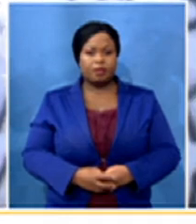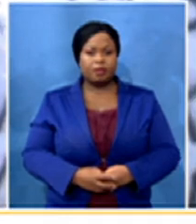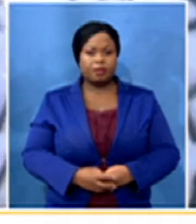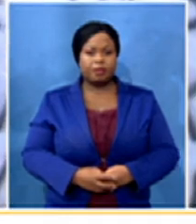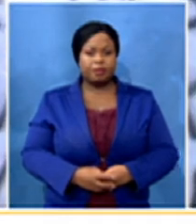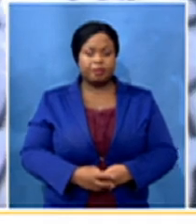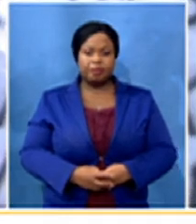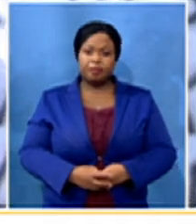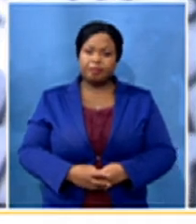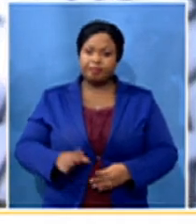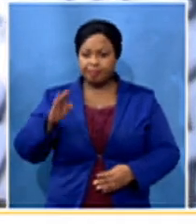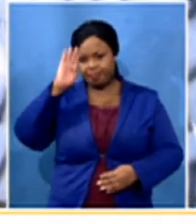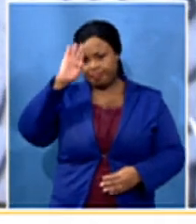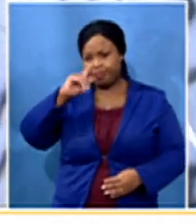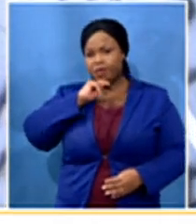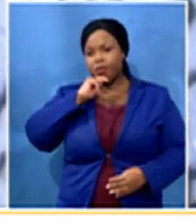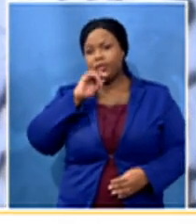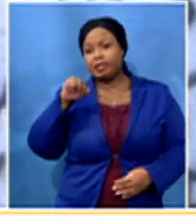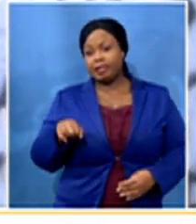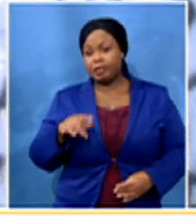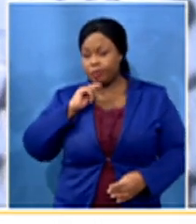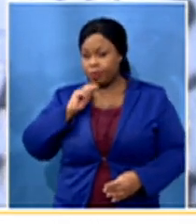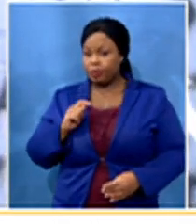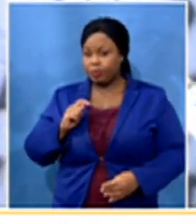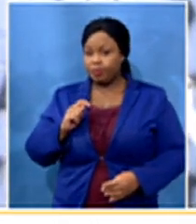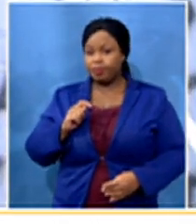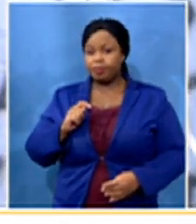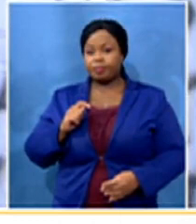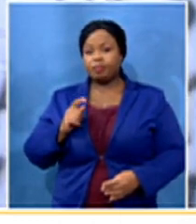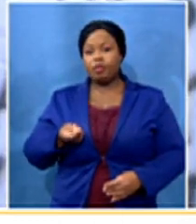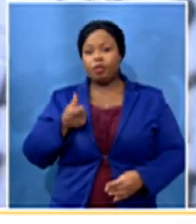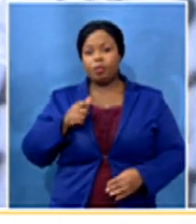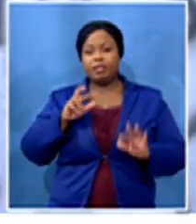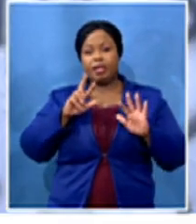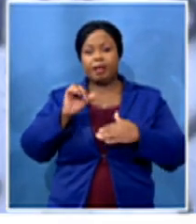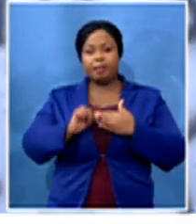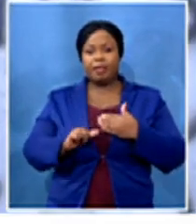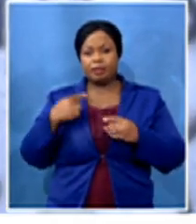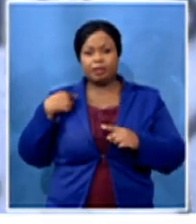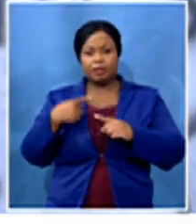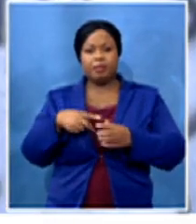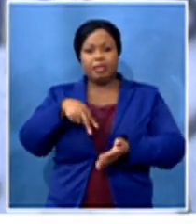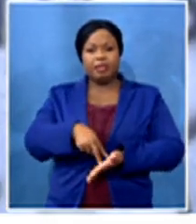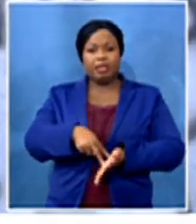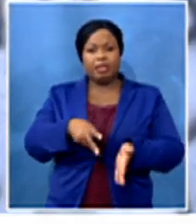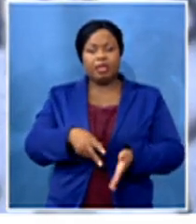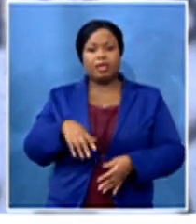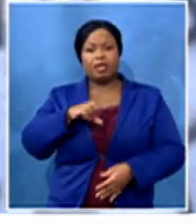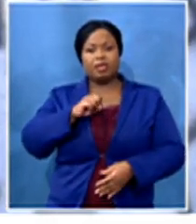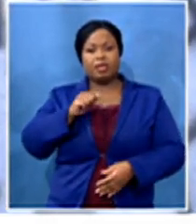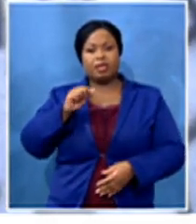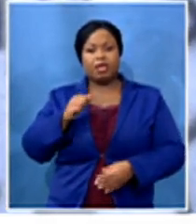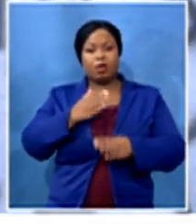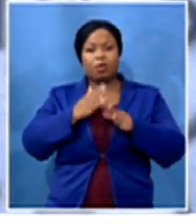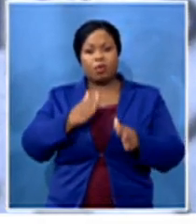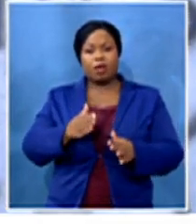Okay. Good morning, Leanne. Yes, indeed. Just nearly 8 months ago, I stood here when SAA workers were